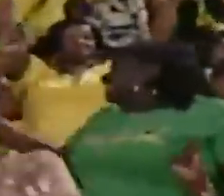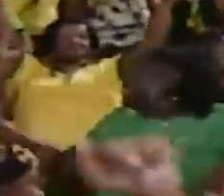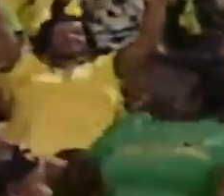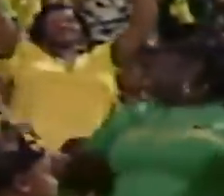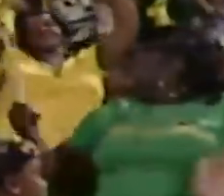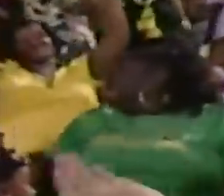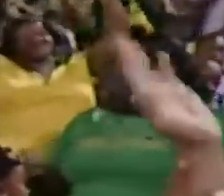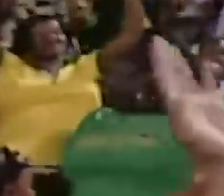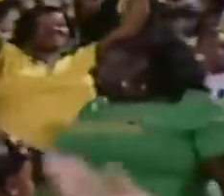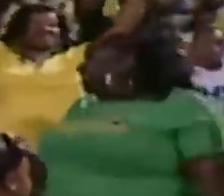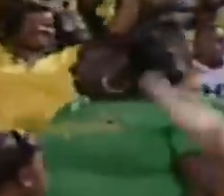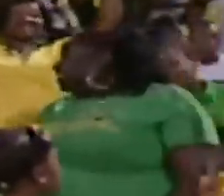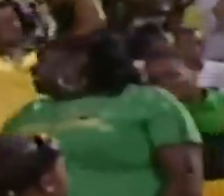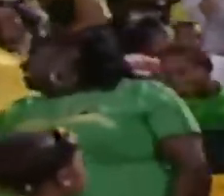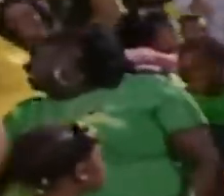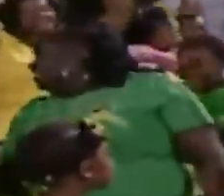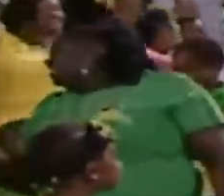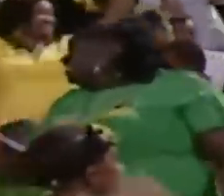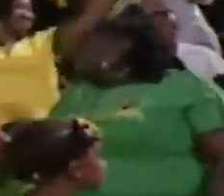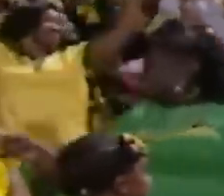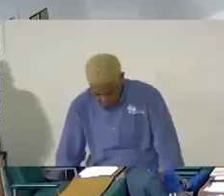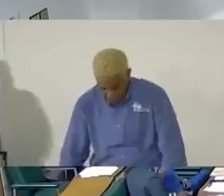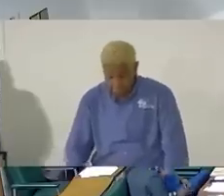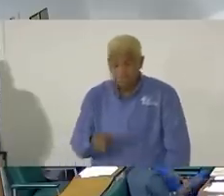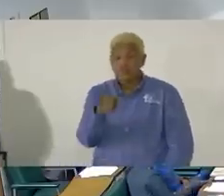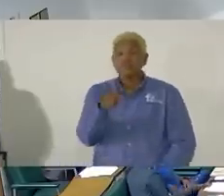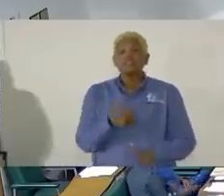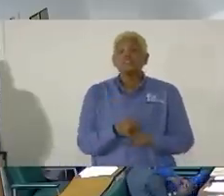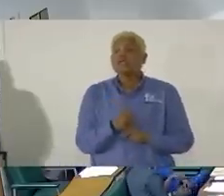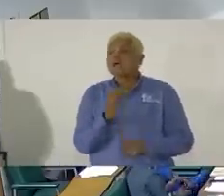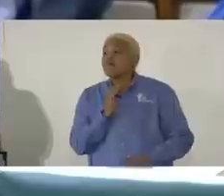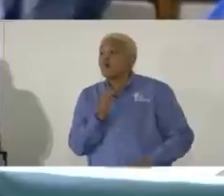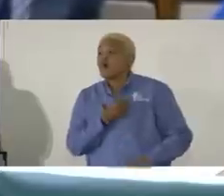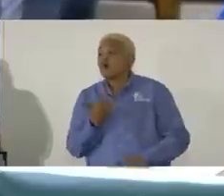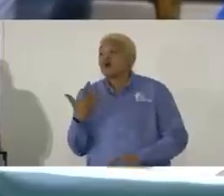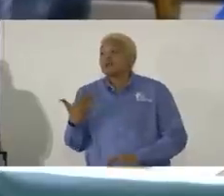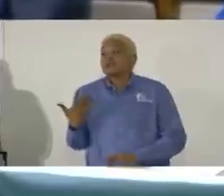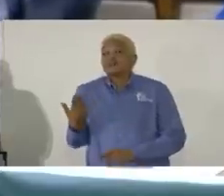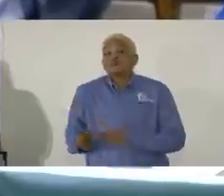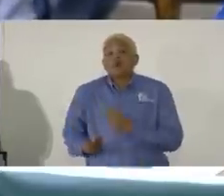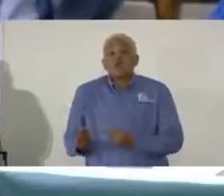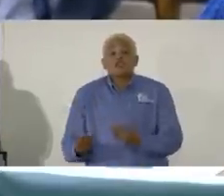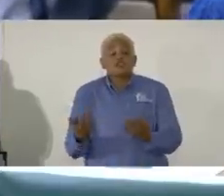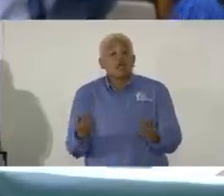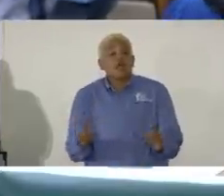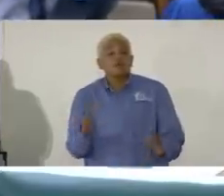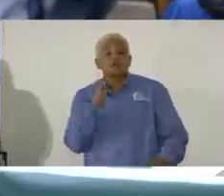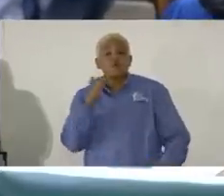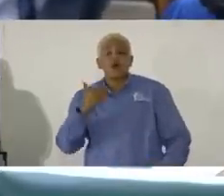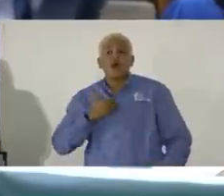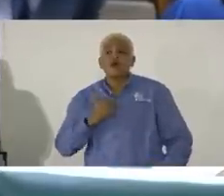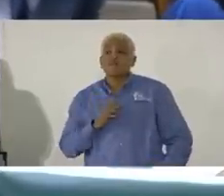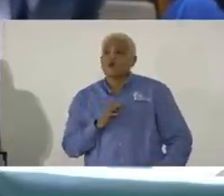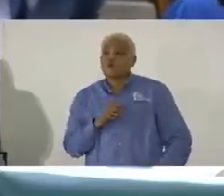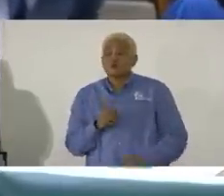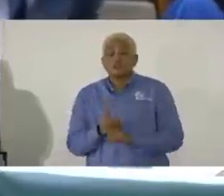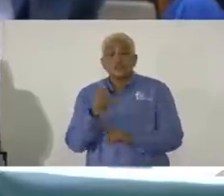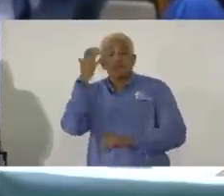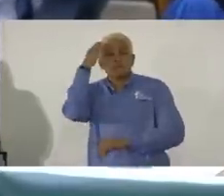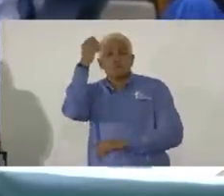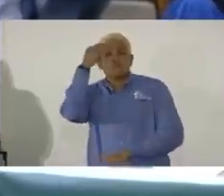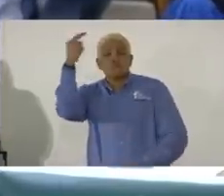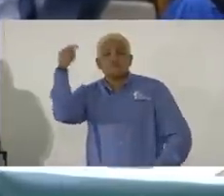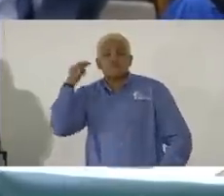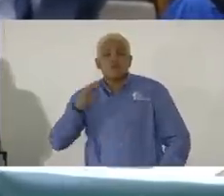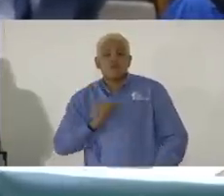half a decade celebrations held by the country. It is our tradition to have a significant commemoration